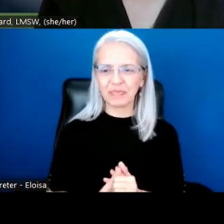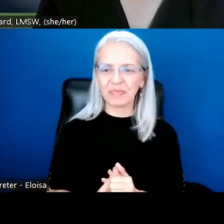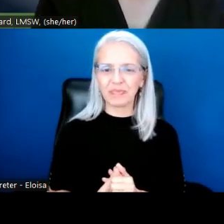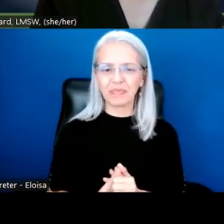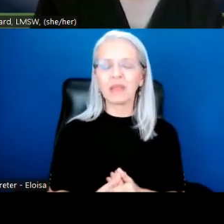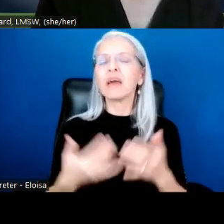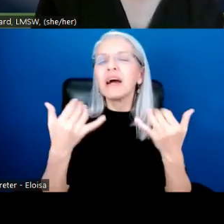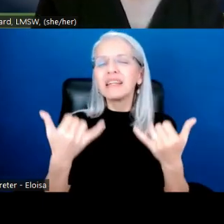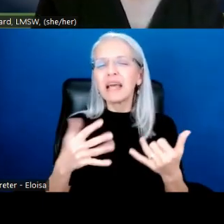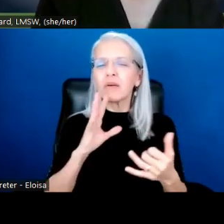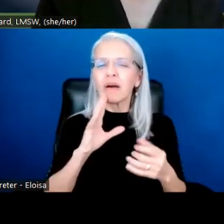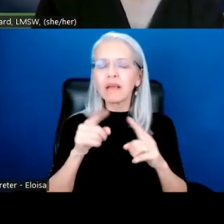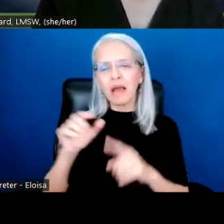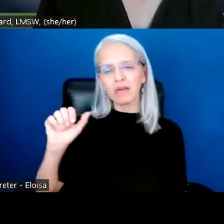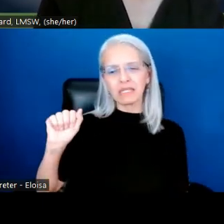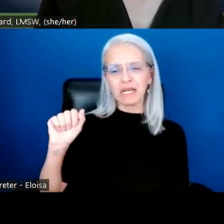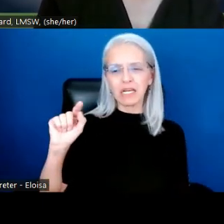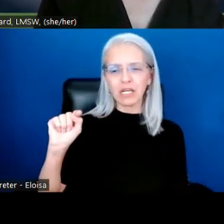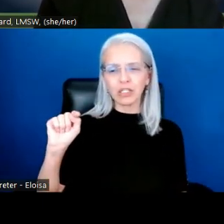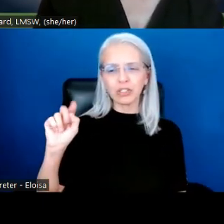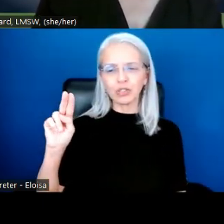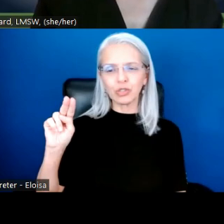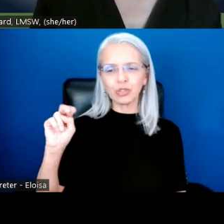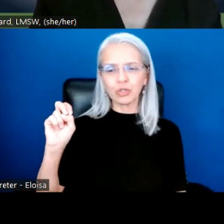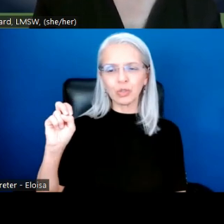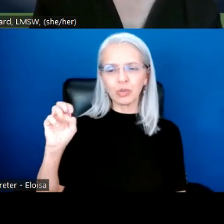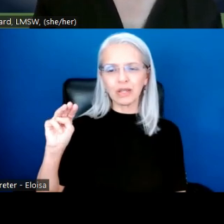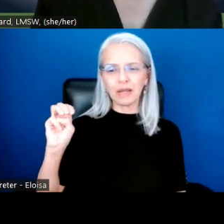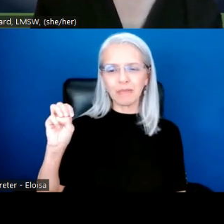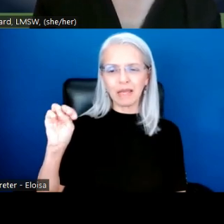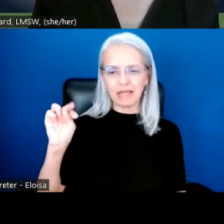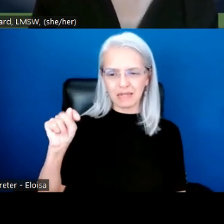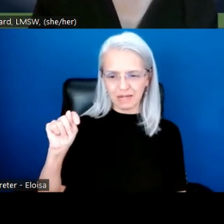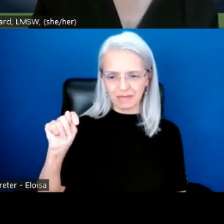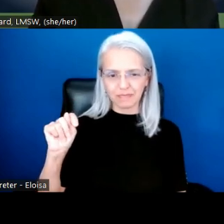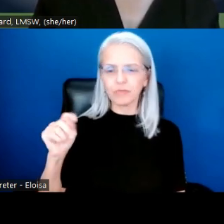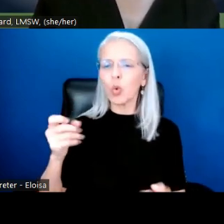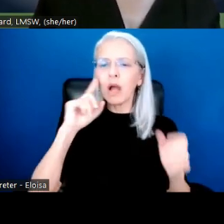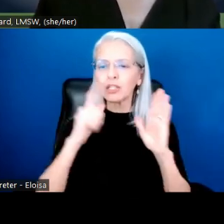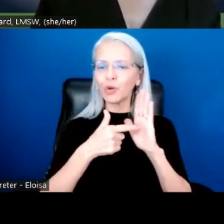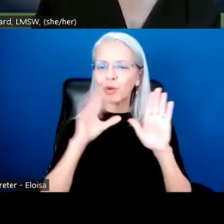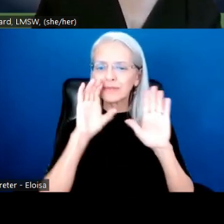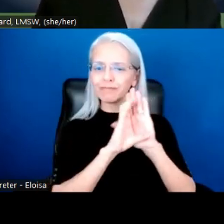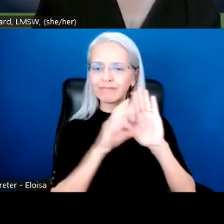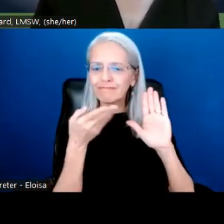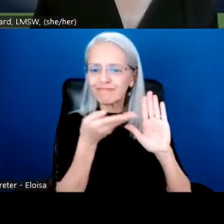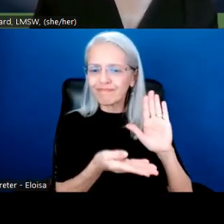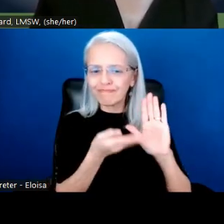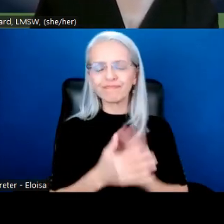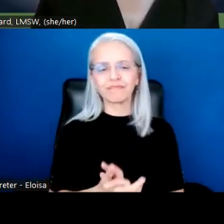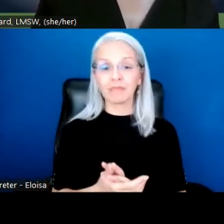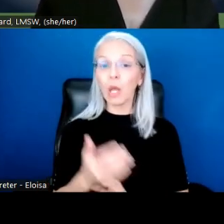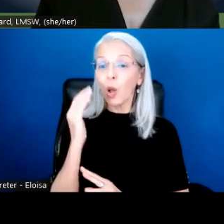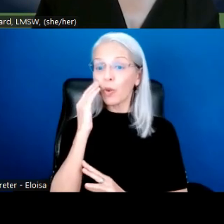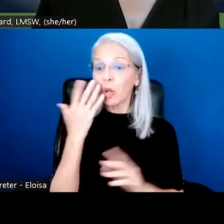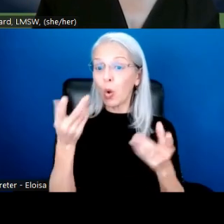So we're talking about attunement. Tell me what you see in this photo, because we know what